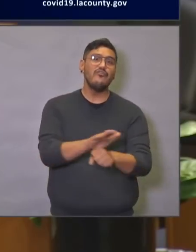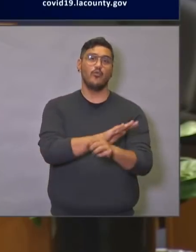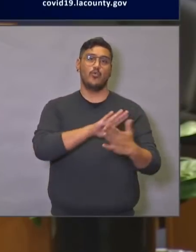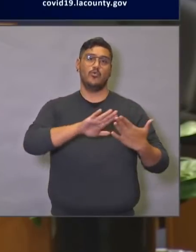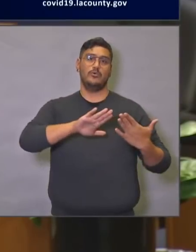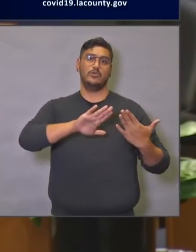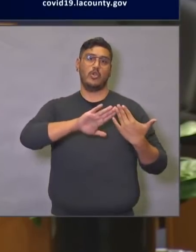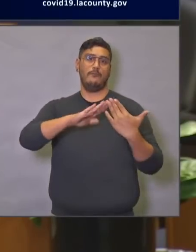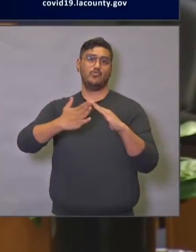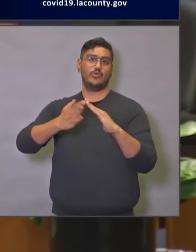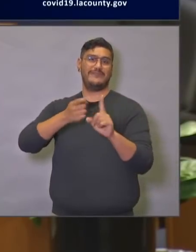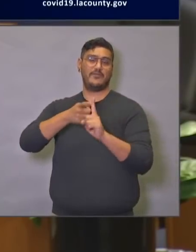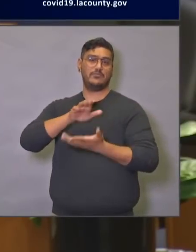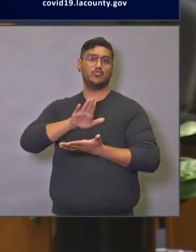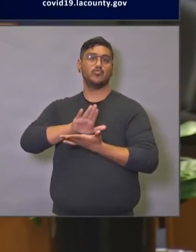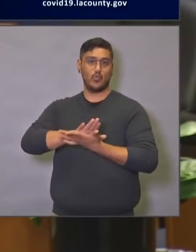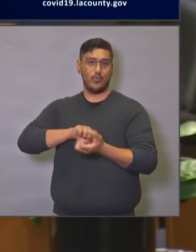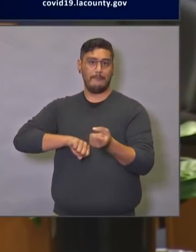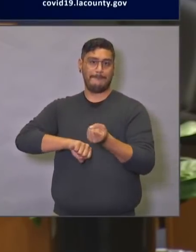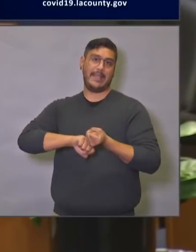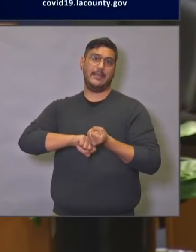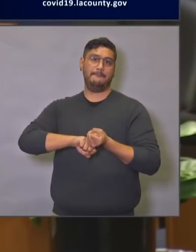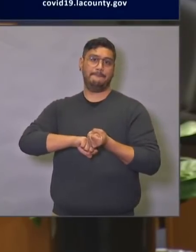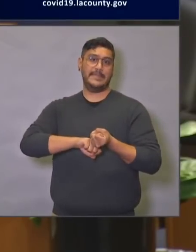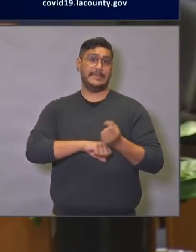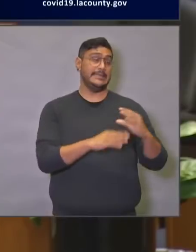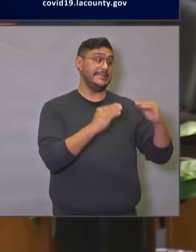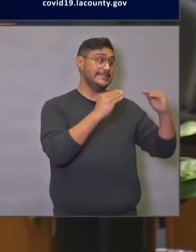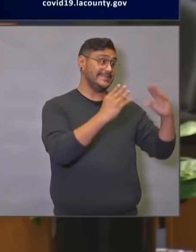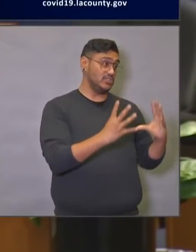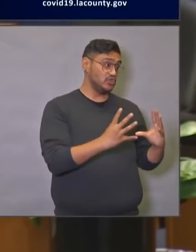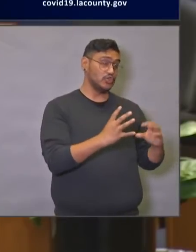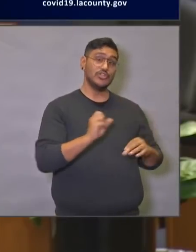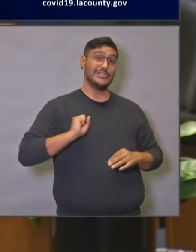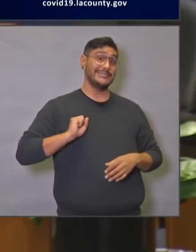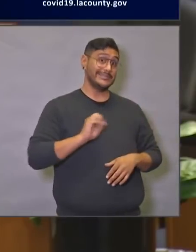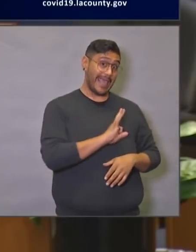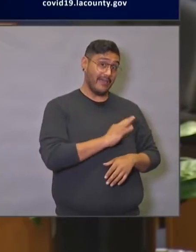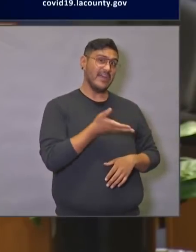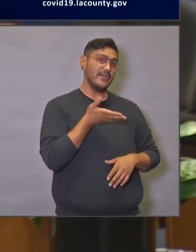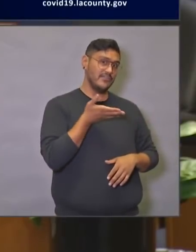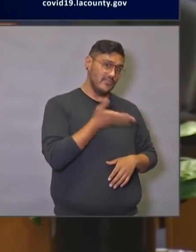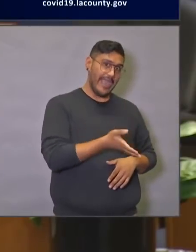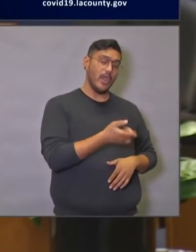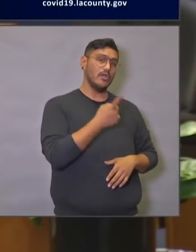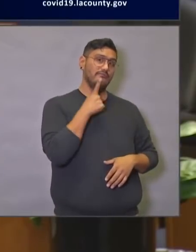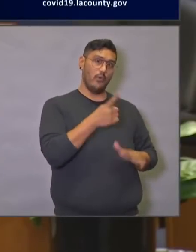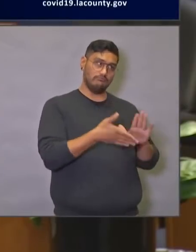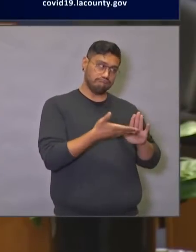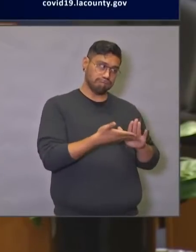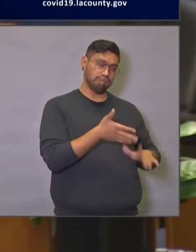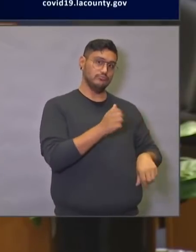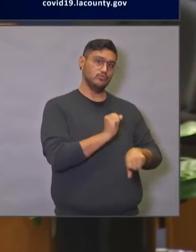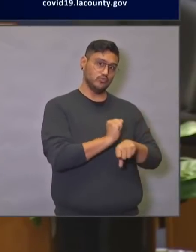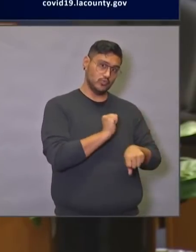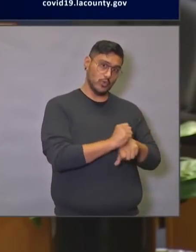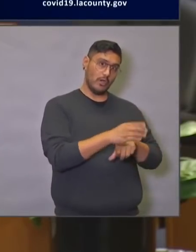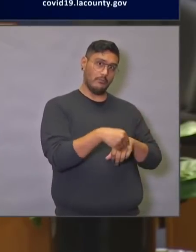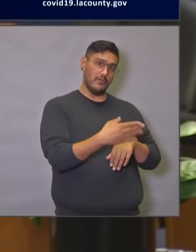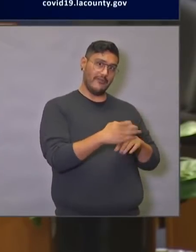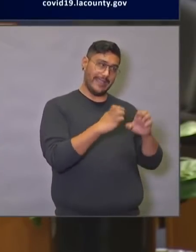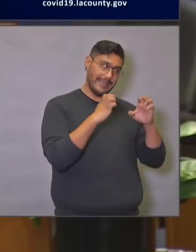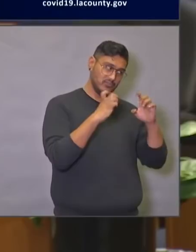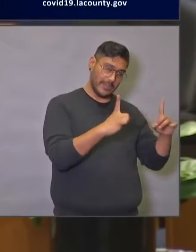that reopening. You're going to need teachers and staff to be there to provide high quality services and educational learning